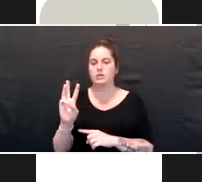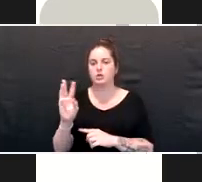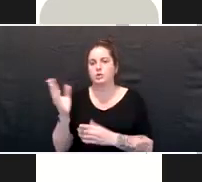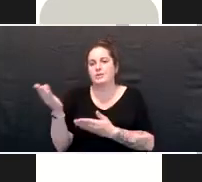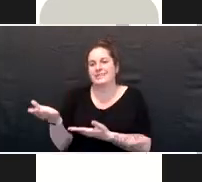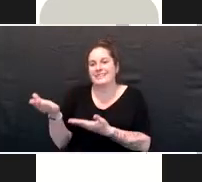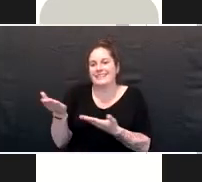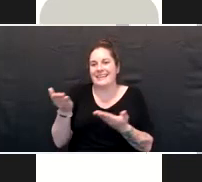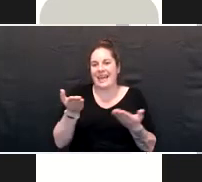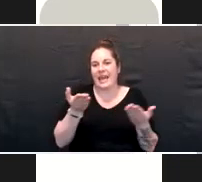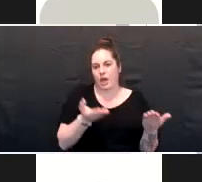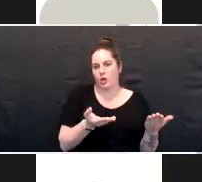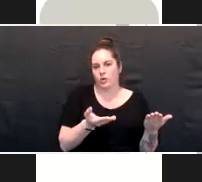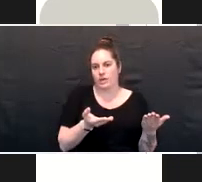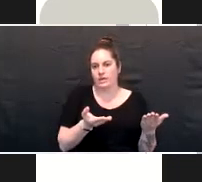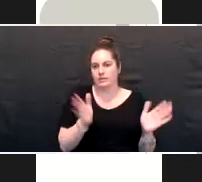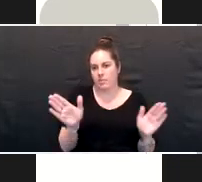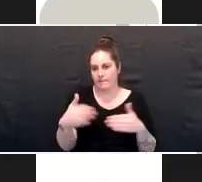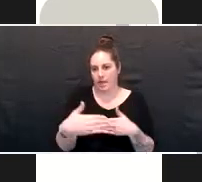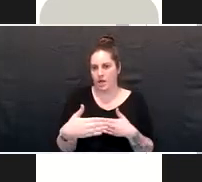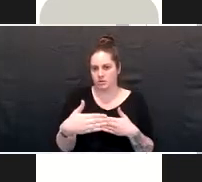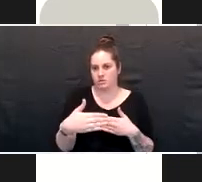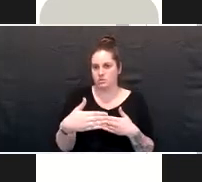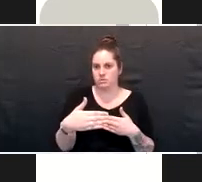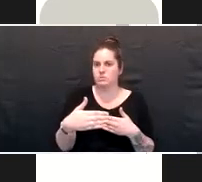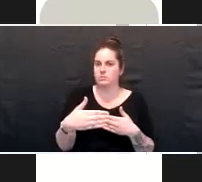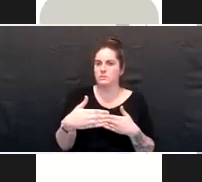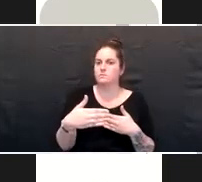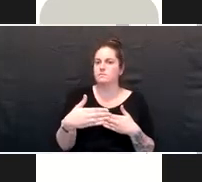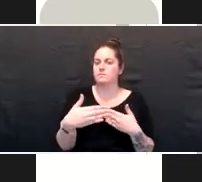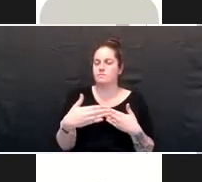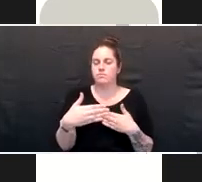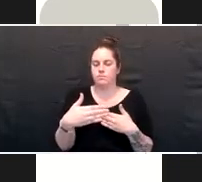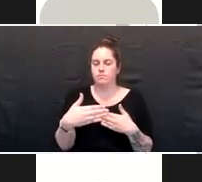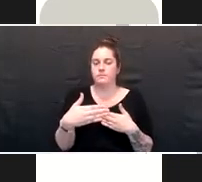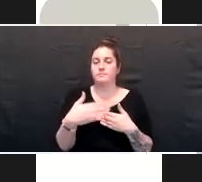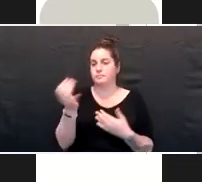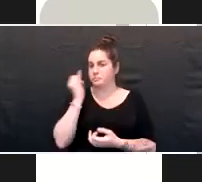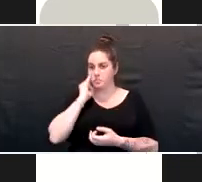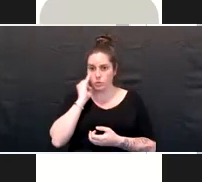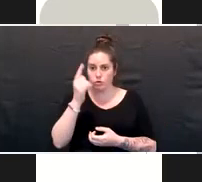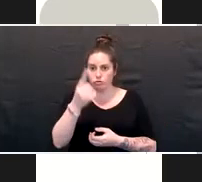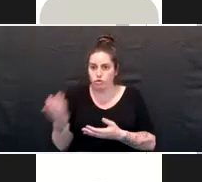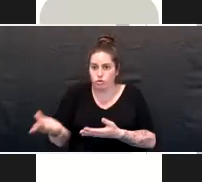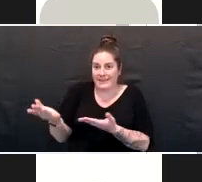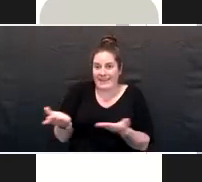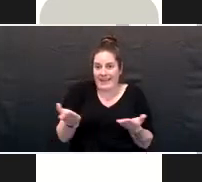object, or in this case, carry the box. So think about it. If you're carrying an object, you have to be